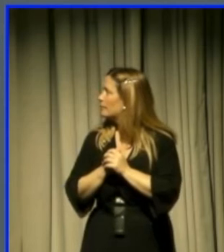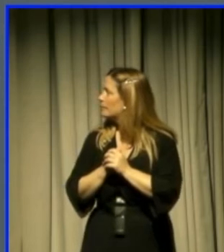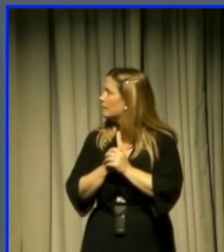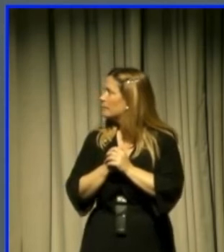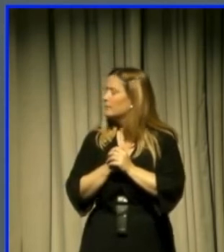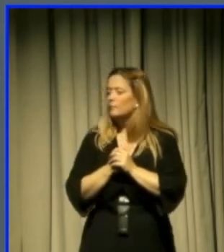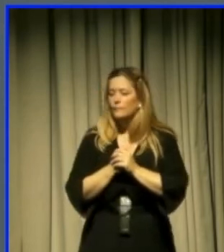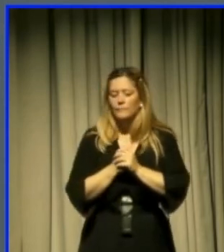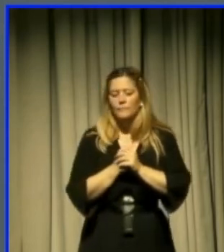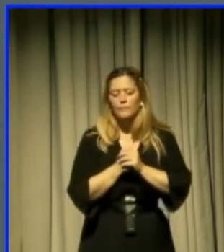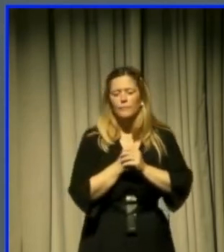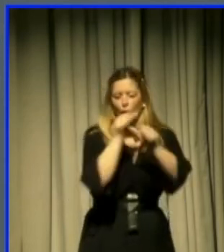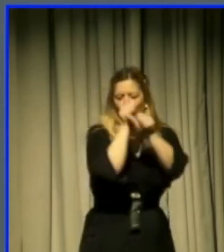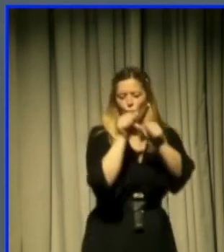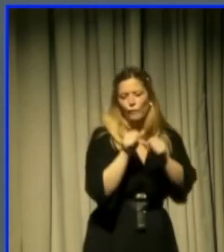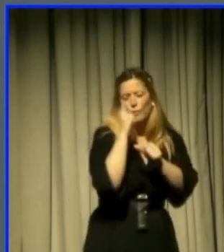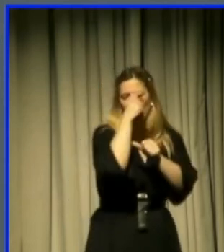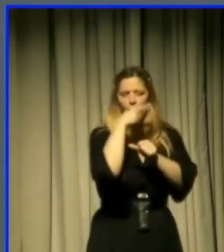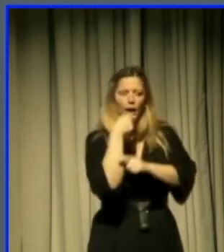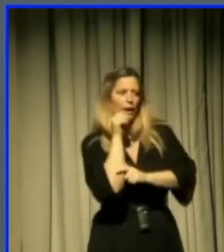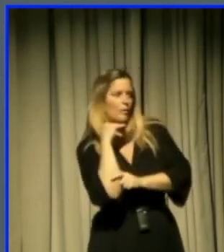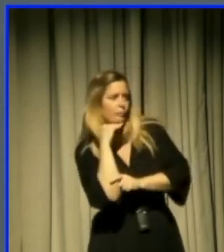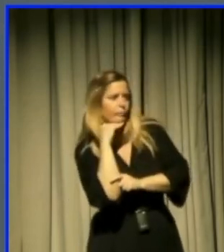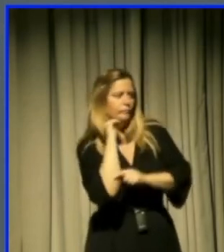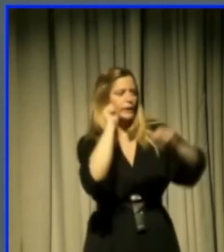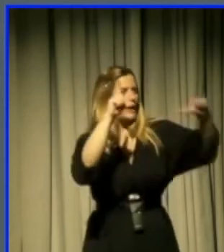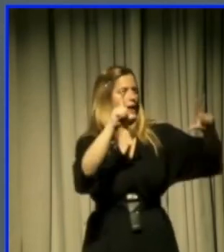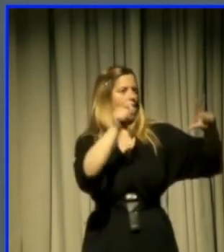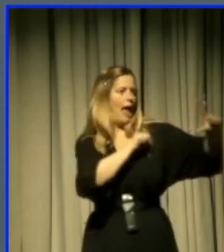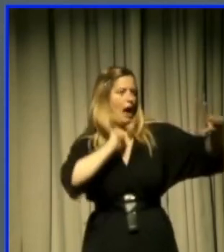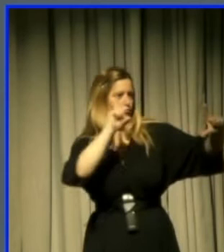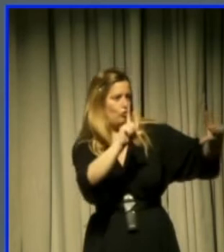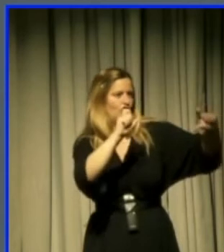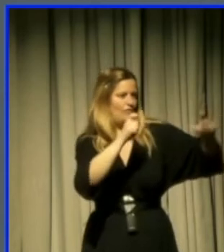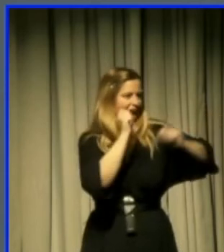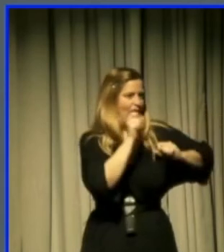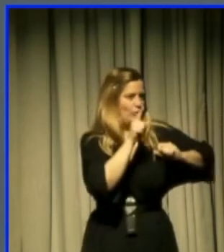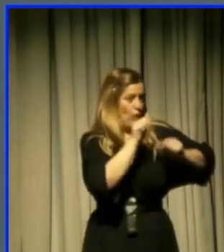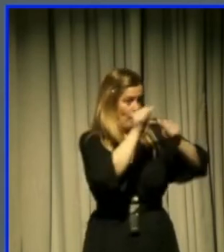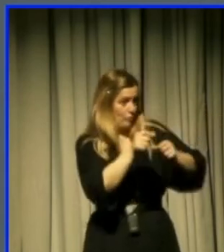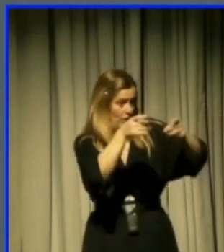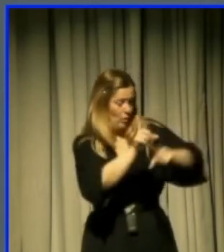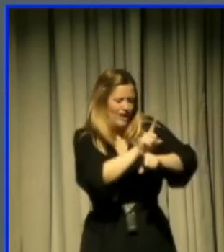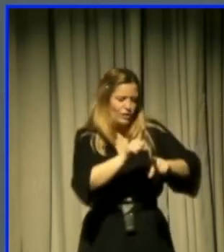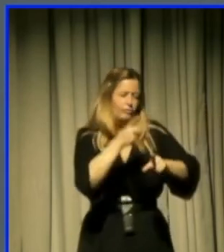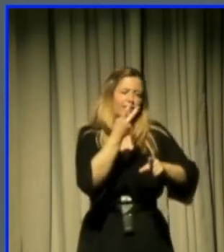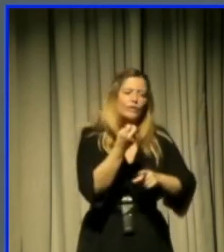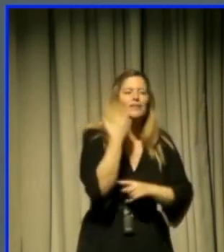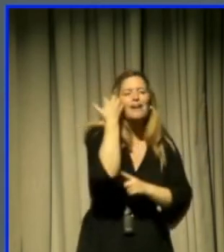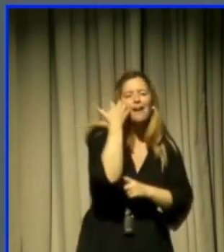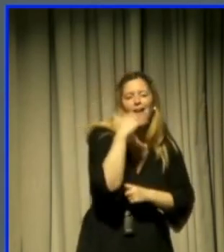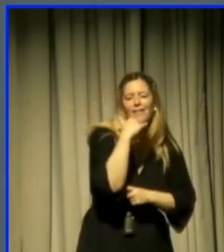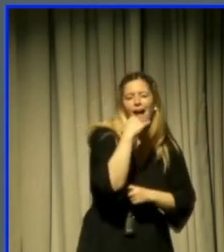that rare. And it's again a safe bet because what you get here is something that is beautiful, is standardly beautiful,